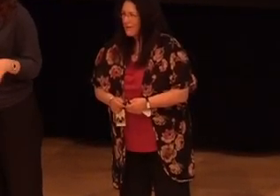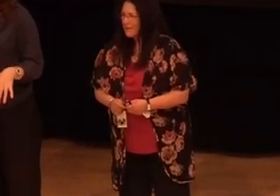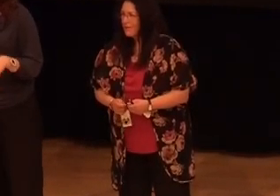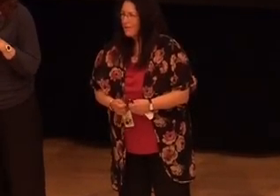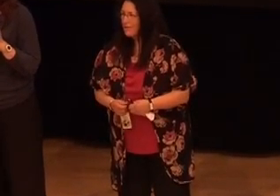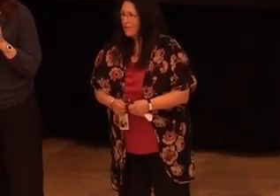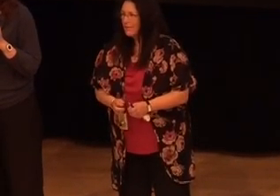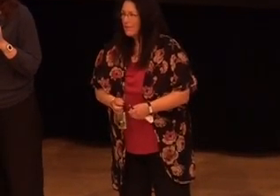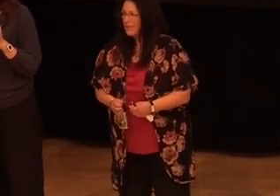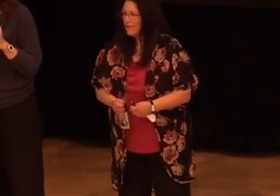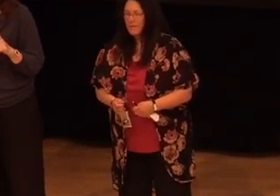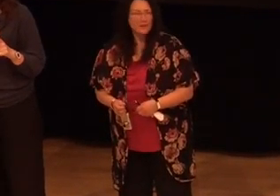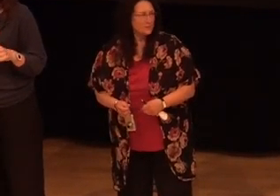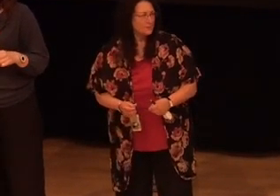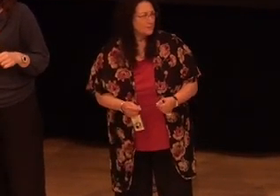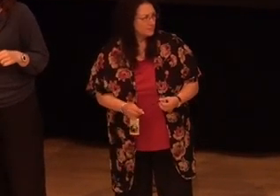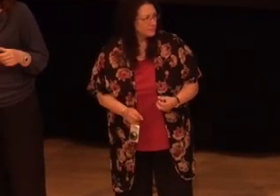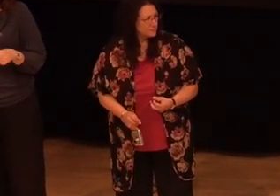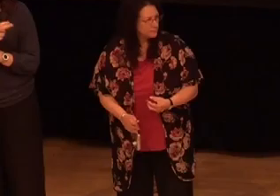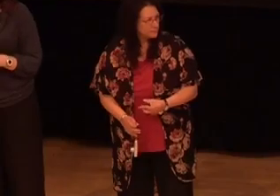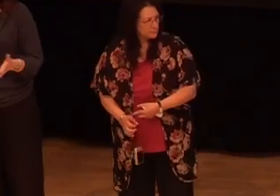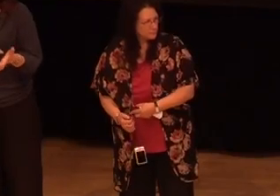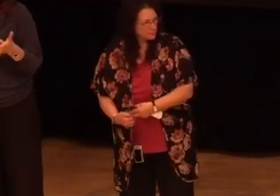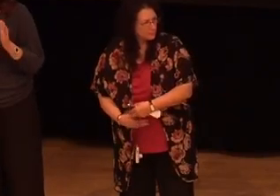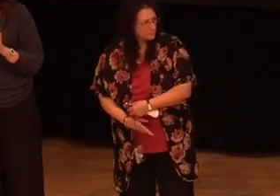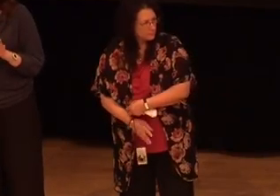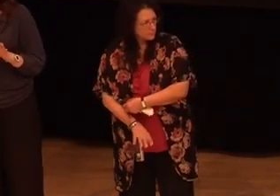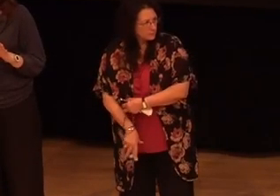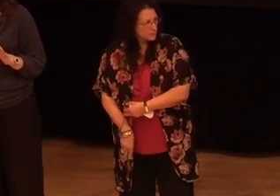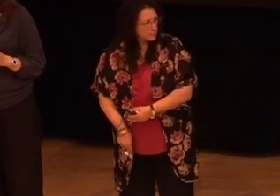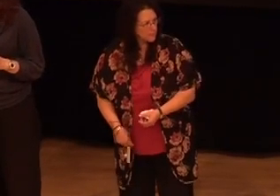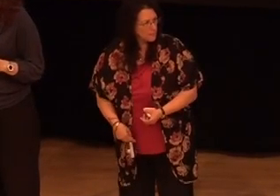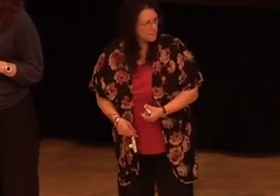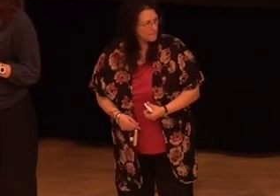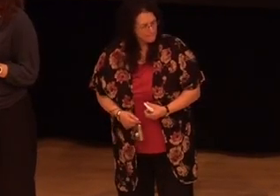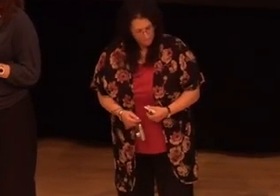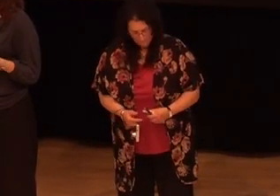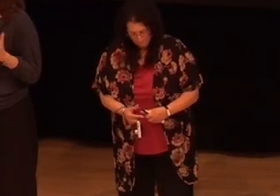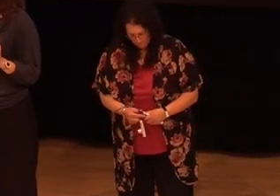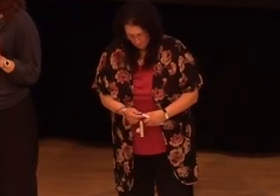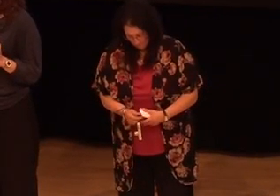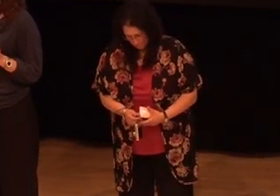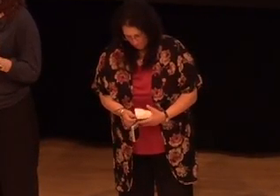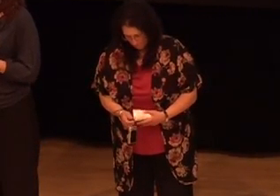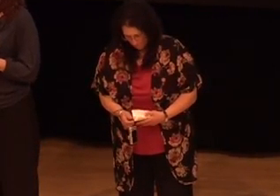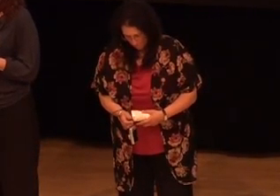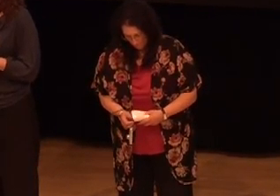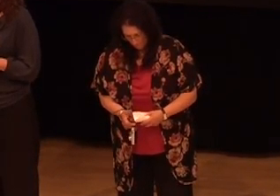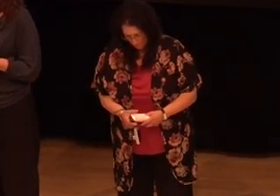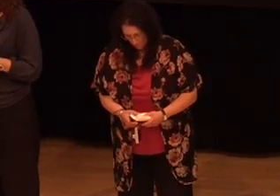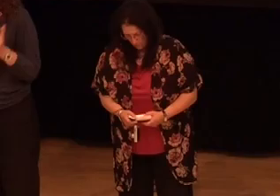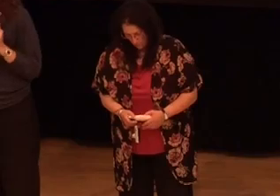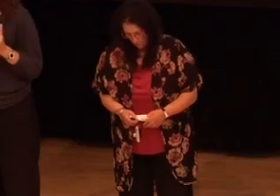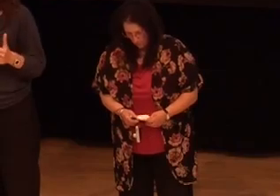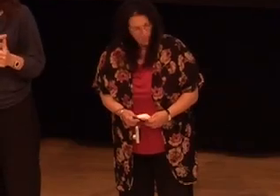same demand model, or can we? We have another tab there. So we're trying to do cinema screenings first and then